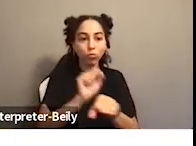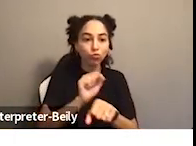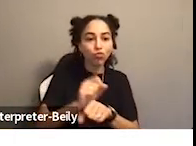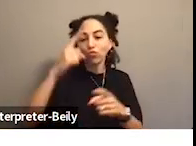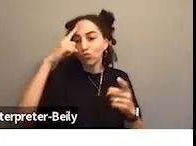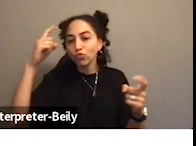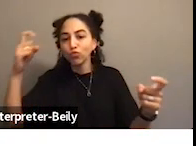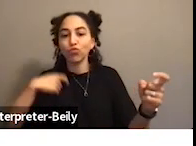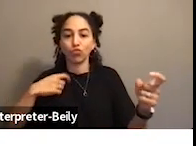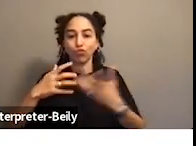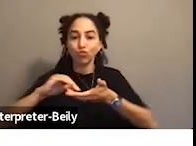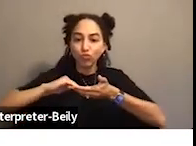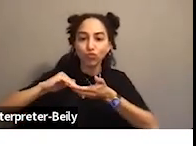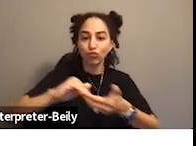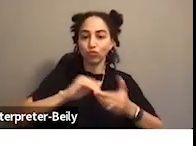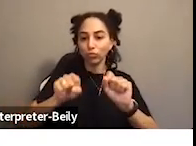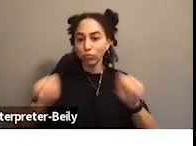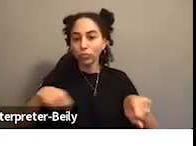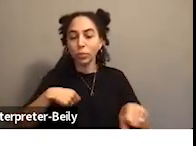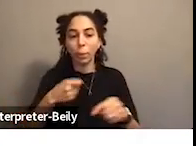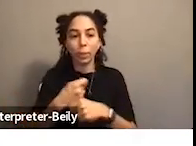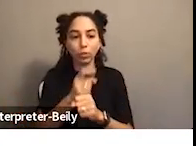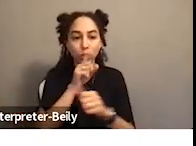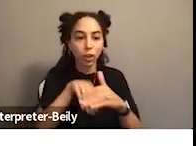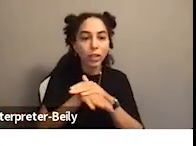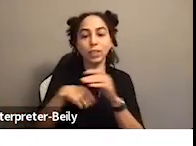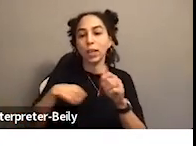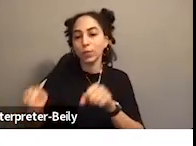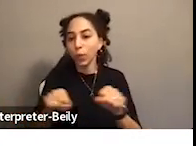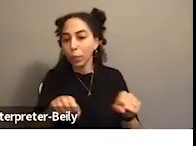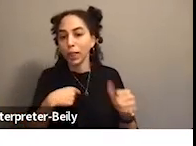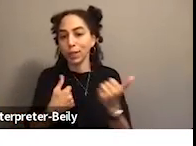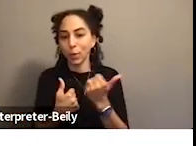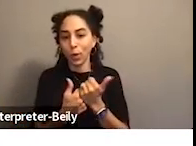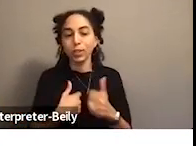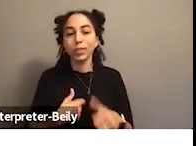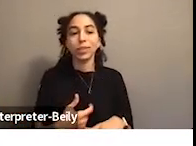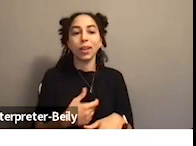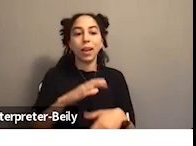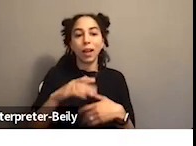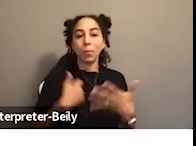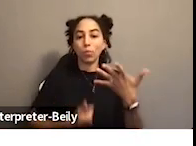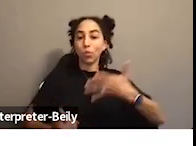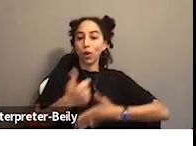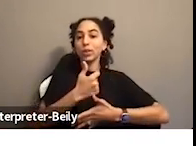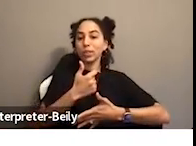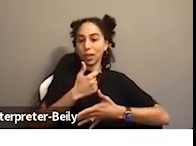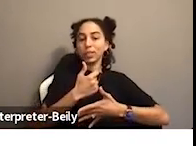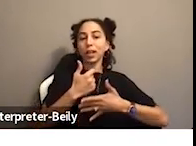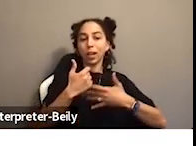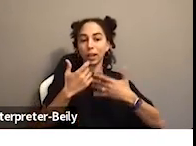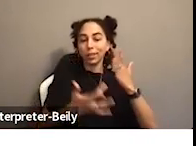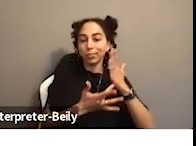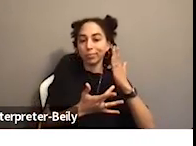innovate across systems, and ensure access and availability of supports while prioritizing innovative tech,